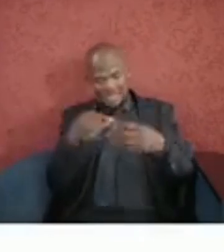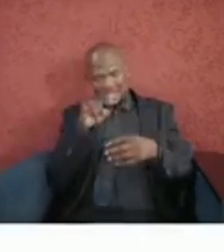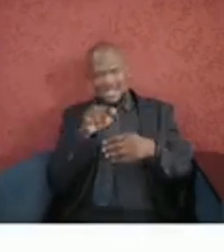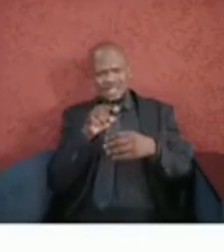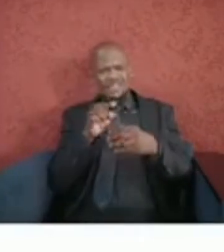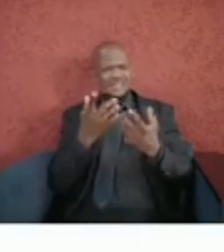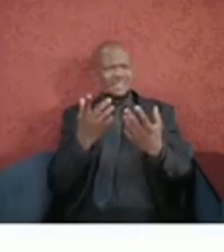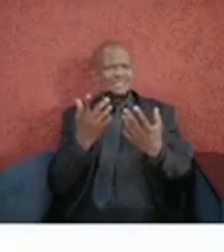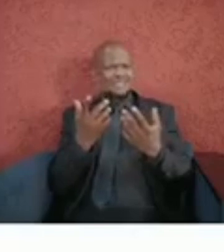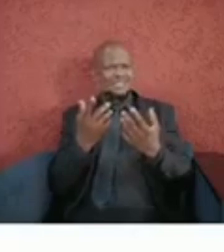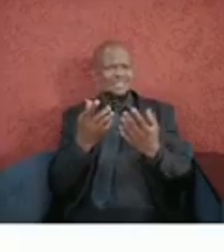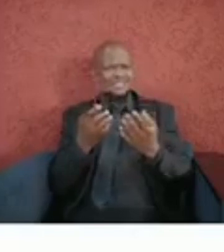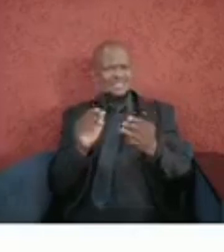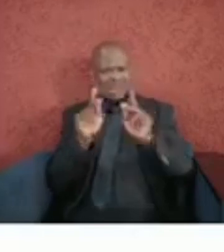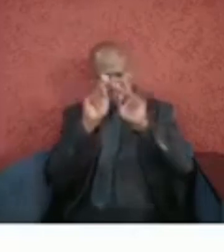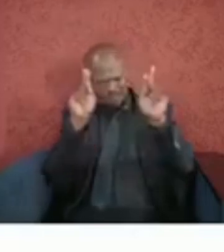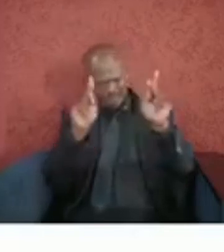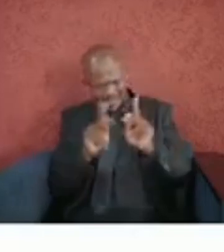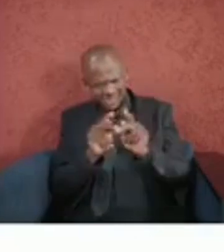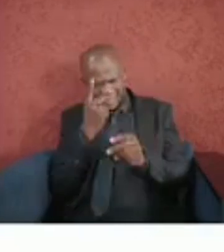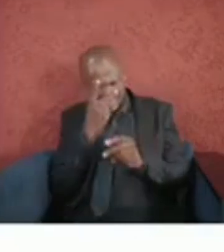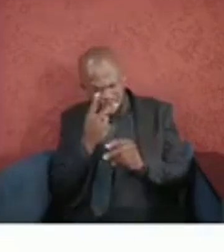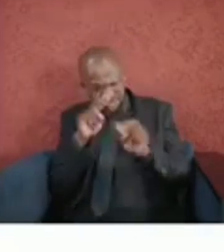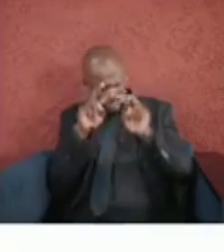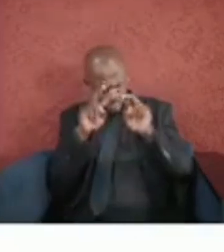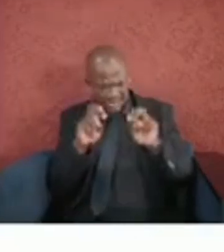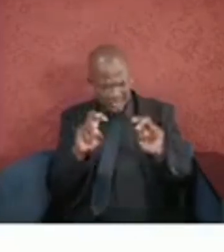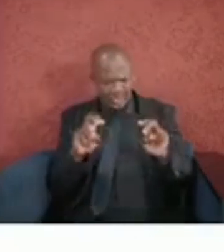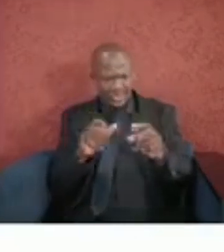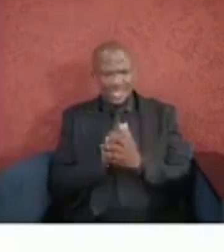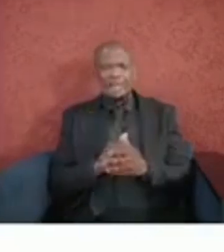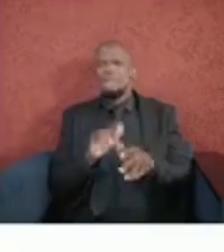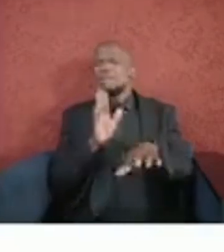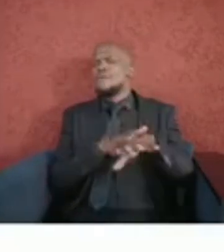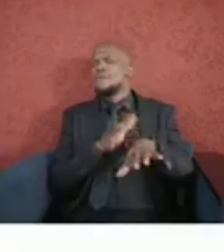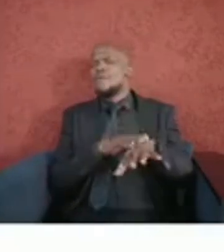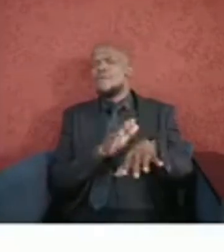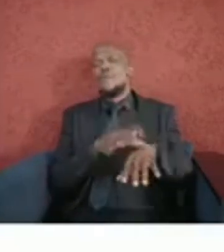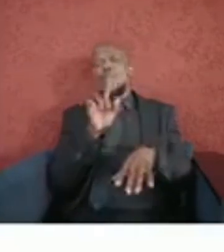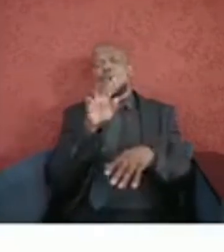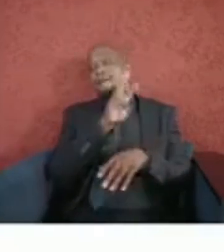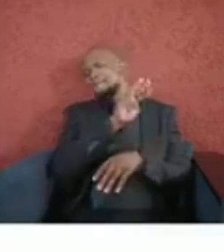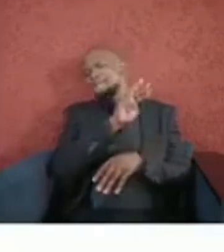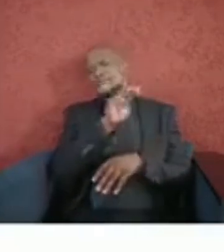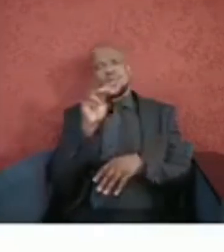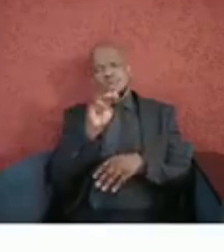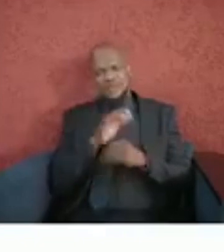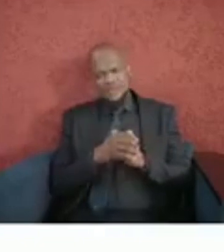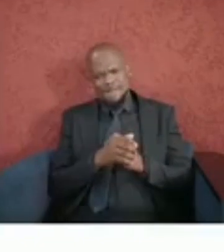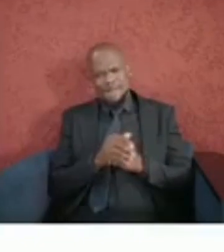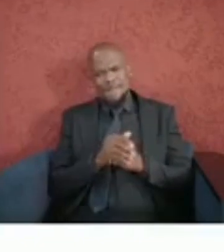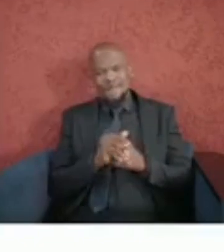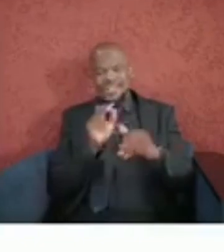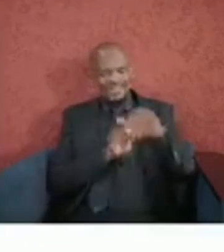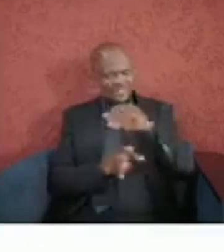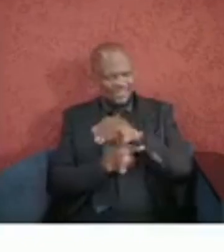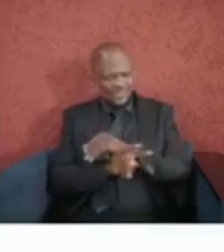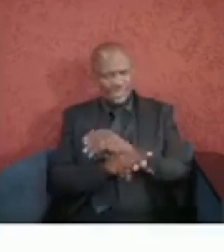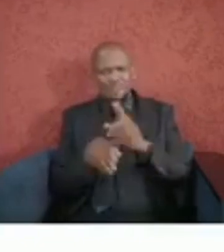child pornography and is in contravention with the Act. Over 1 million images and videos of children